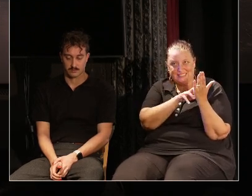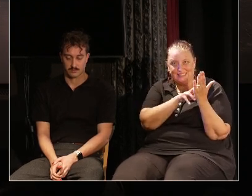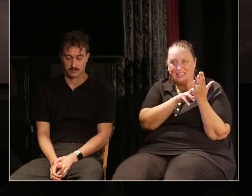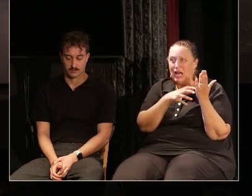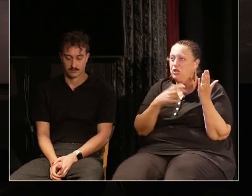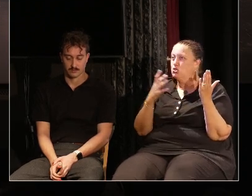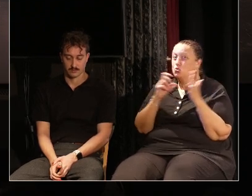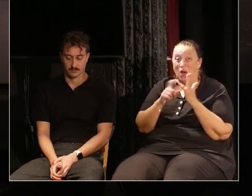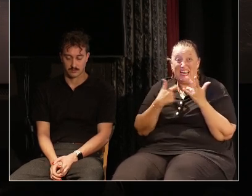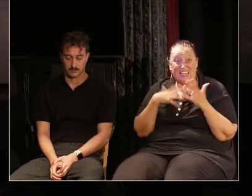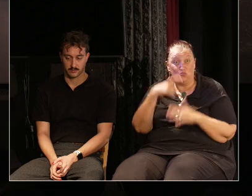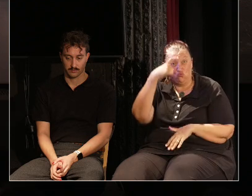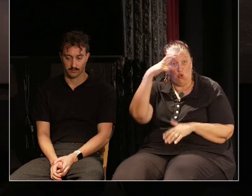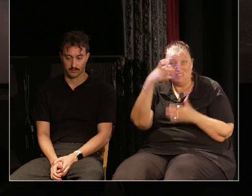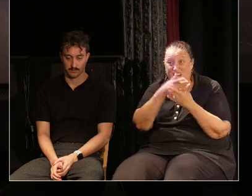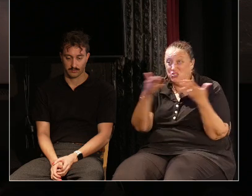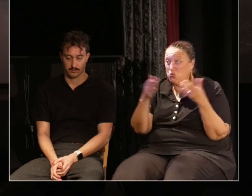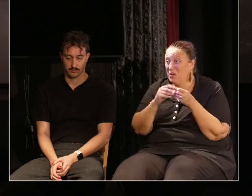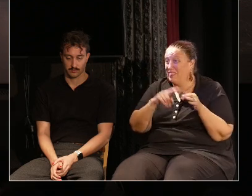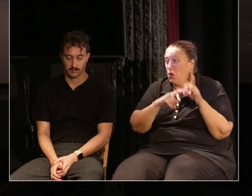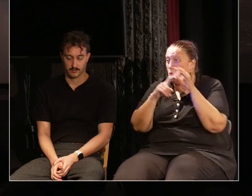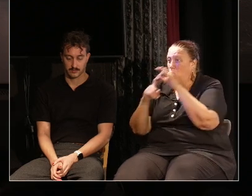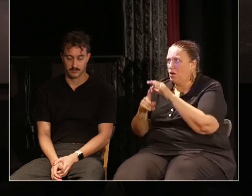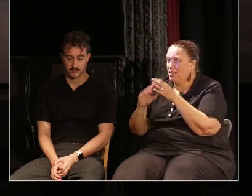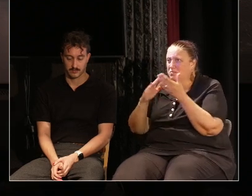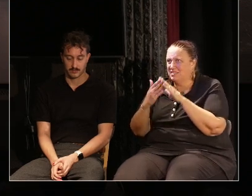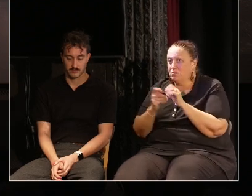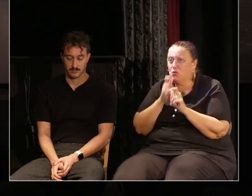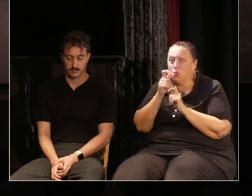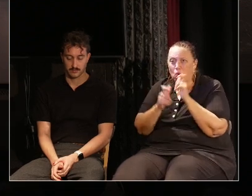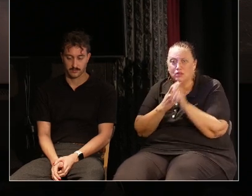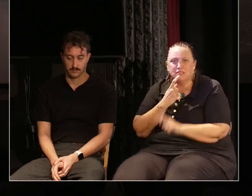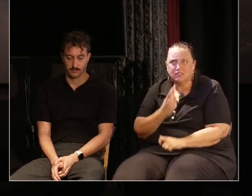know if I need to traumatise the queer community with the words that it says, but